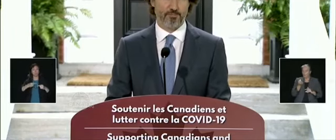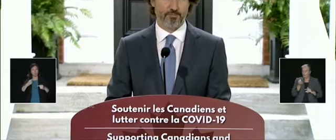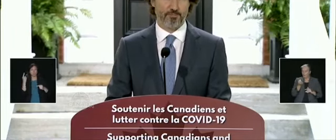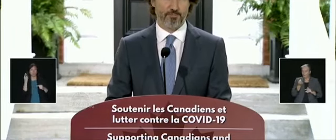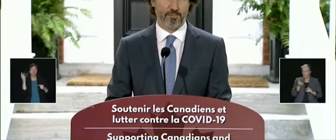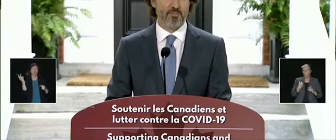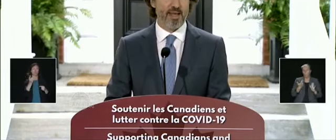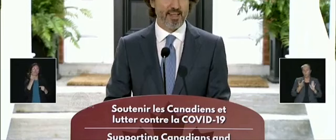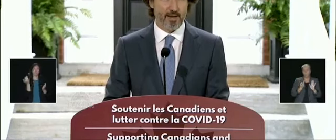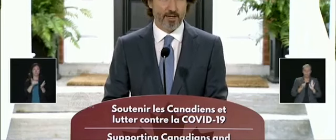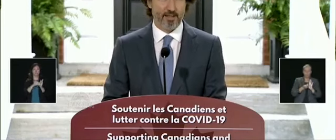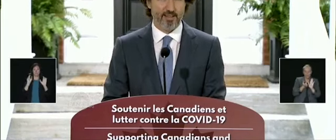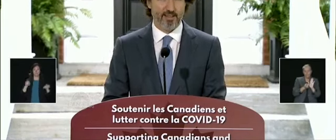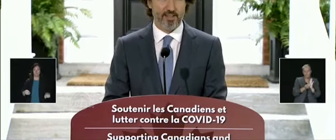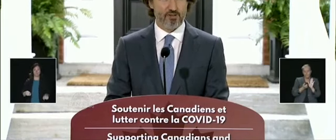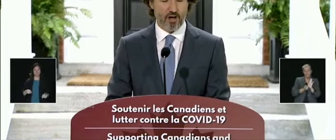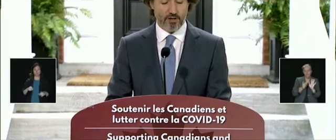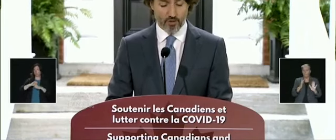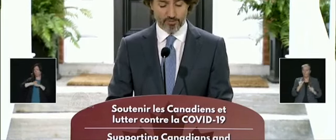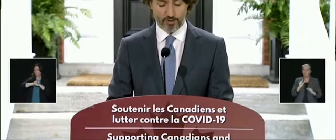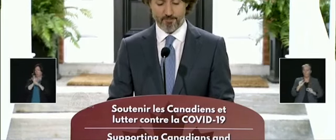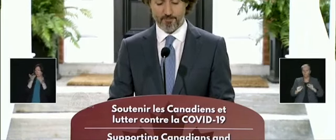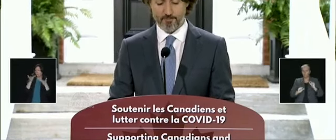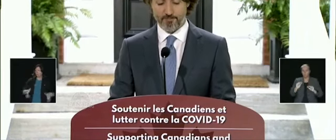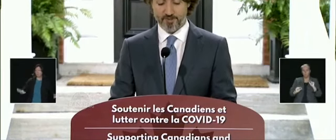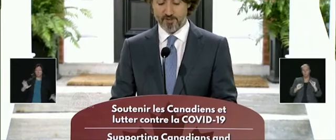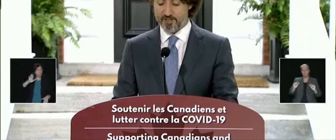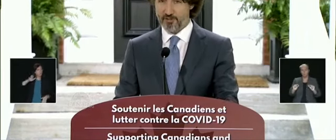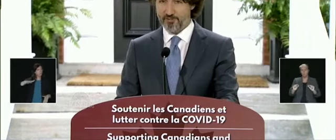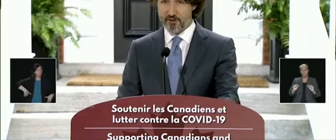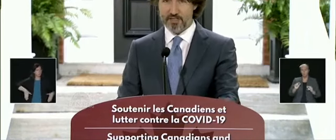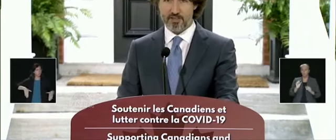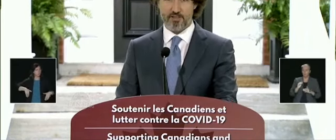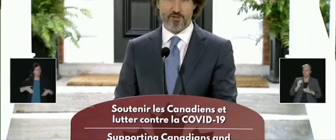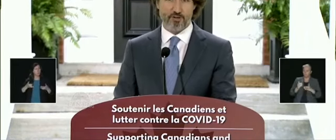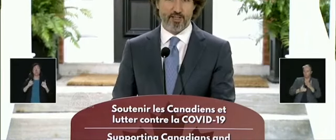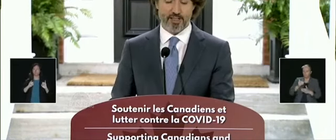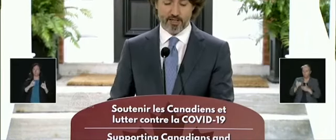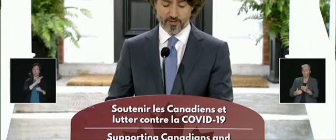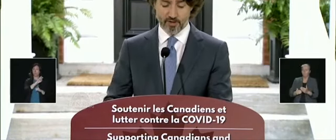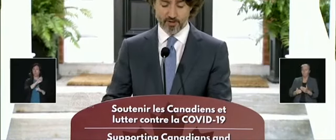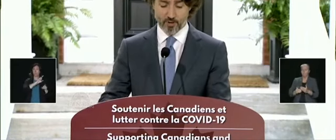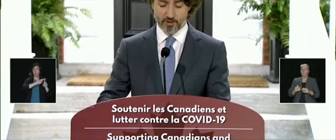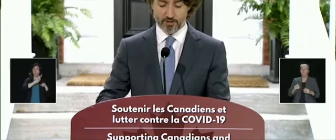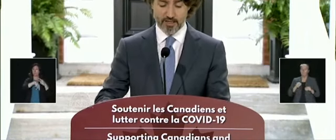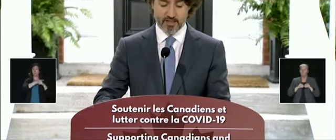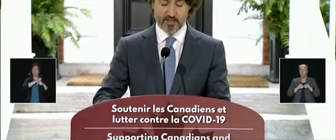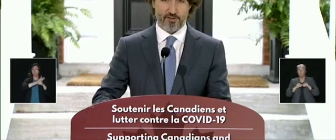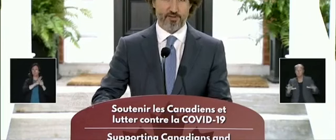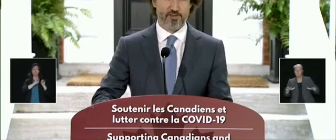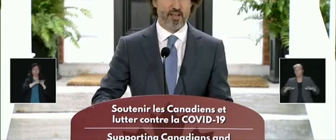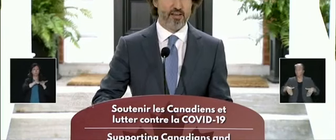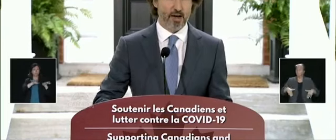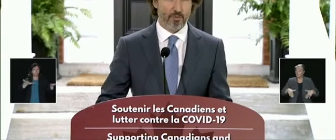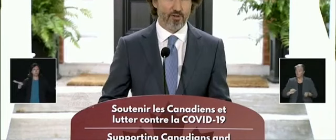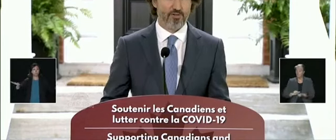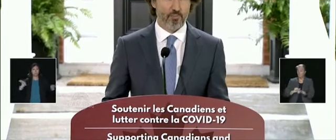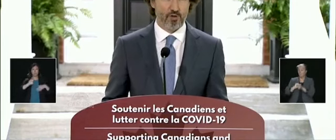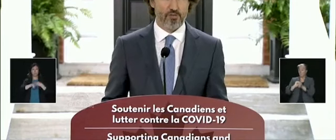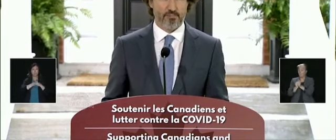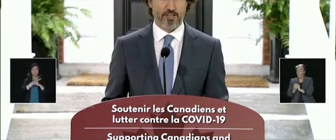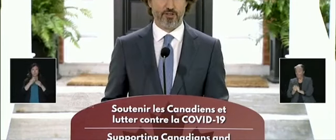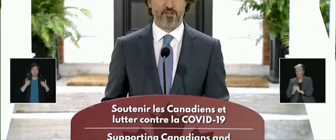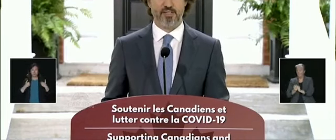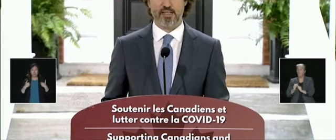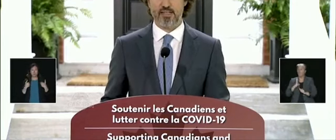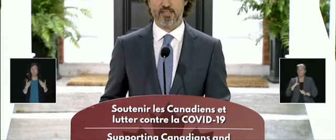travel. The pandemic is not over. There's still variants circulating around the world, so there's a number of